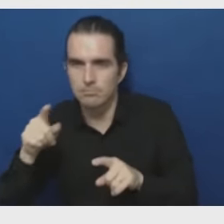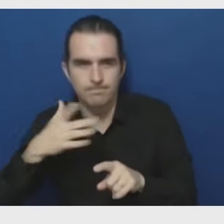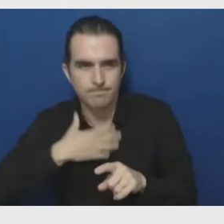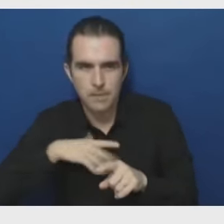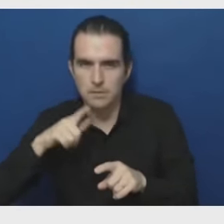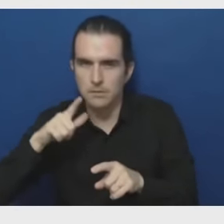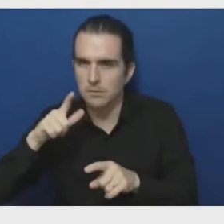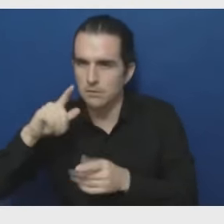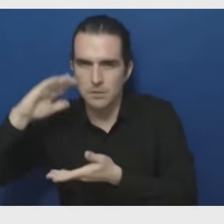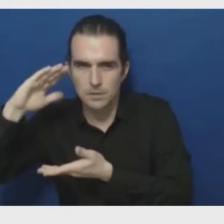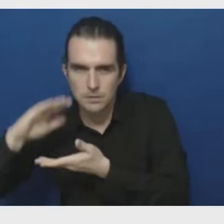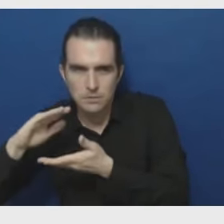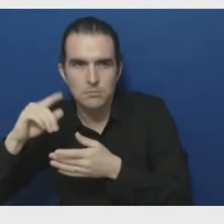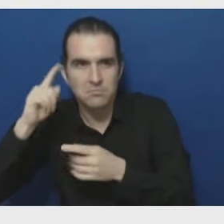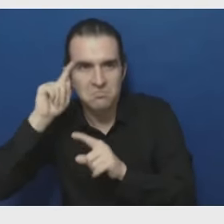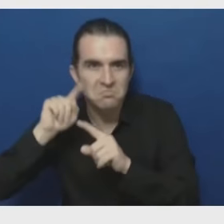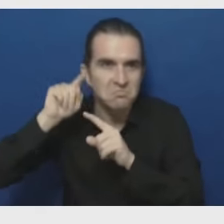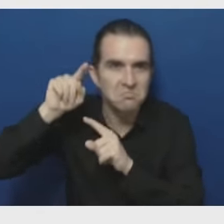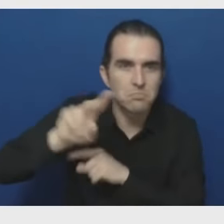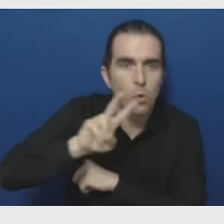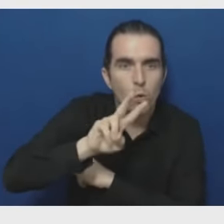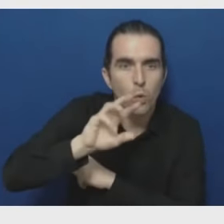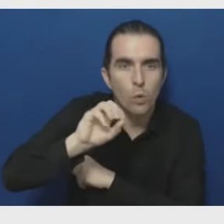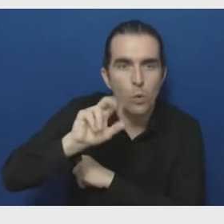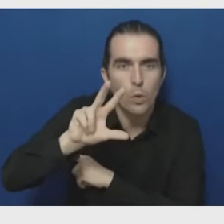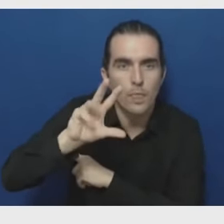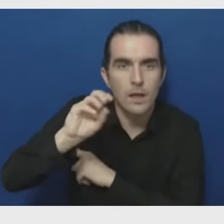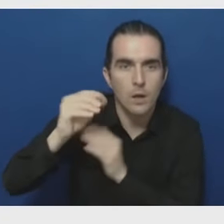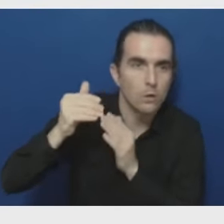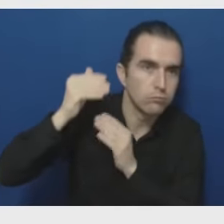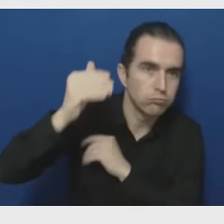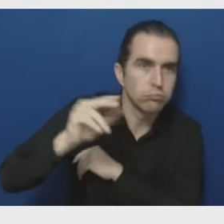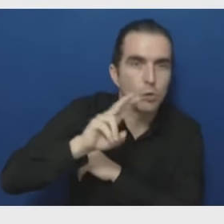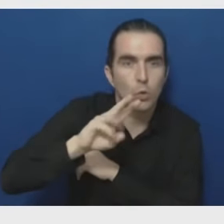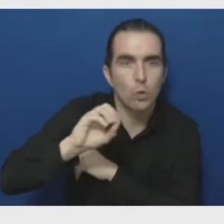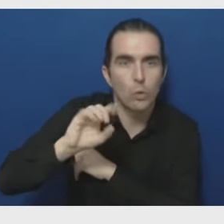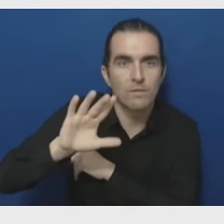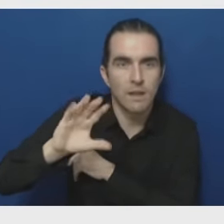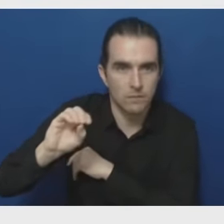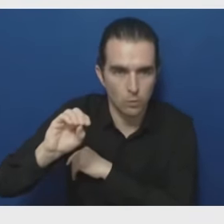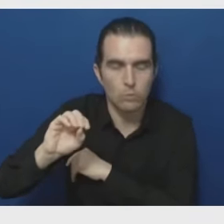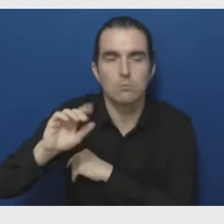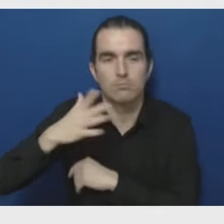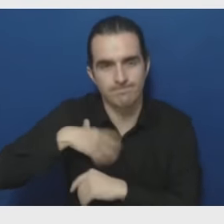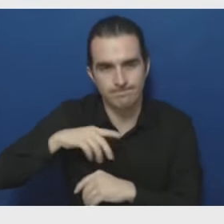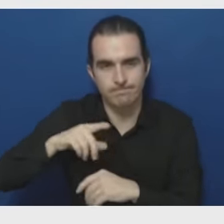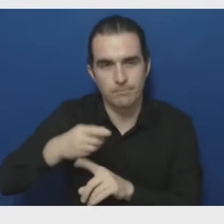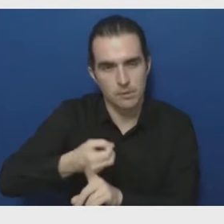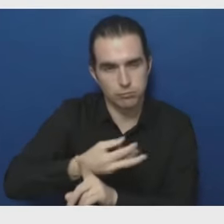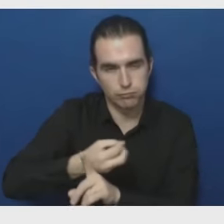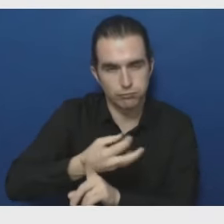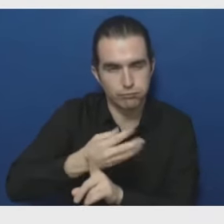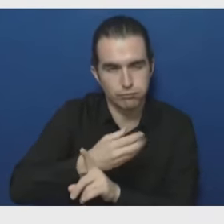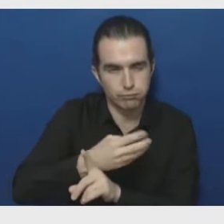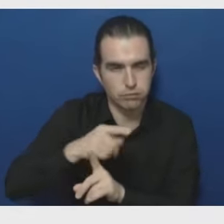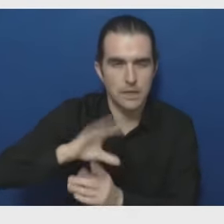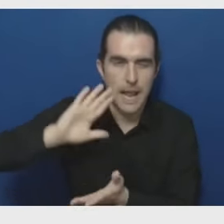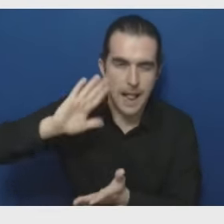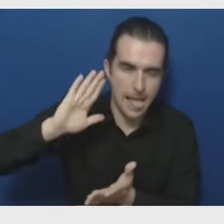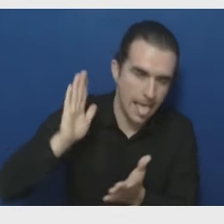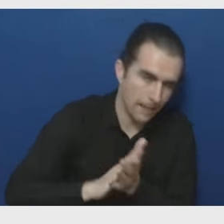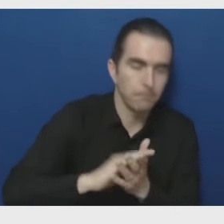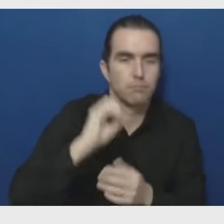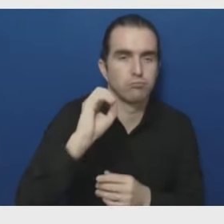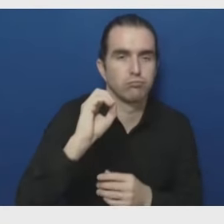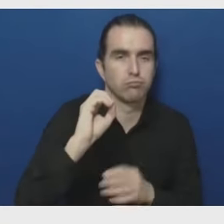growing and growing in a way that needs to be green and not brown, and they do need to peak earlier. And so when you speak to our two great